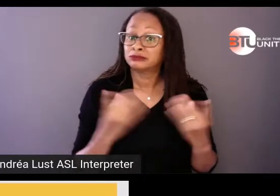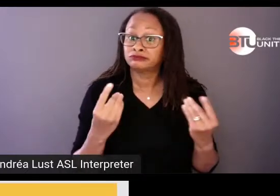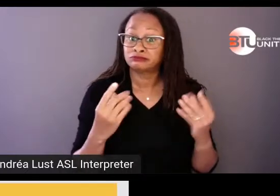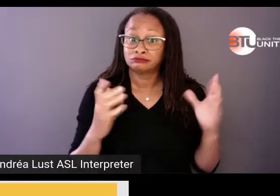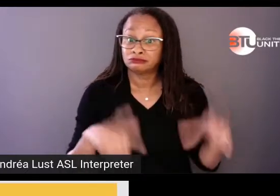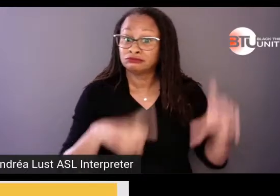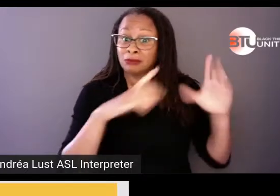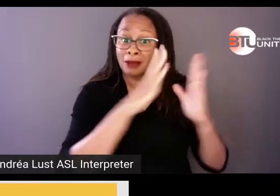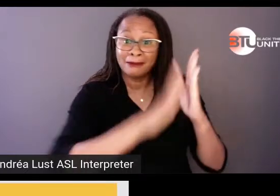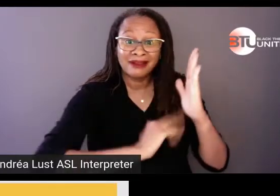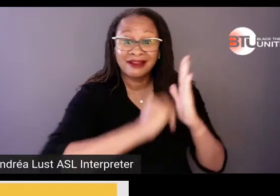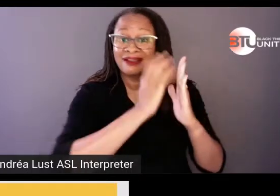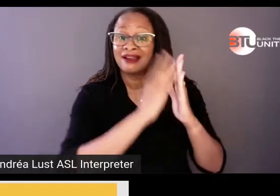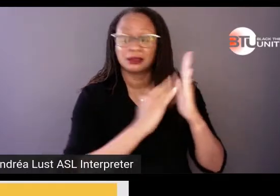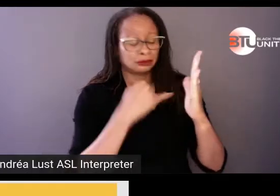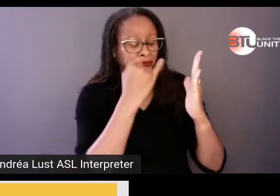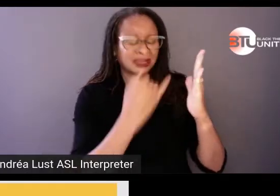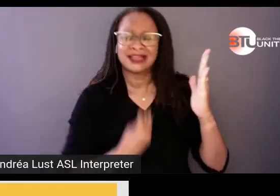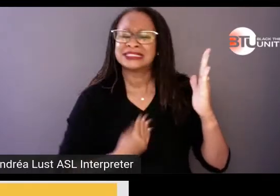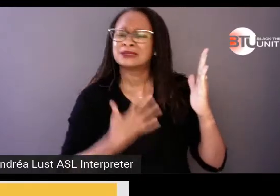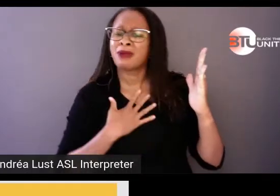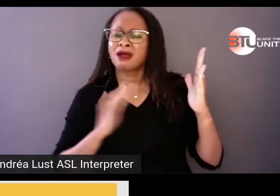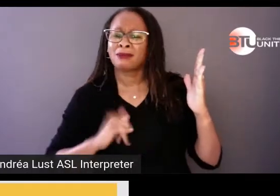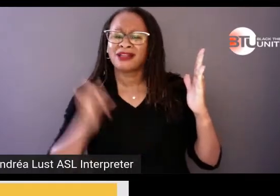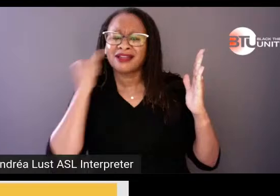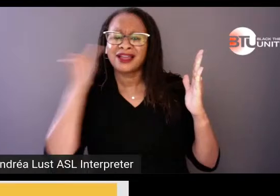and you write a painting inspired by that.